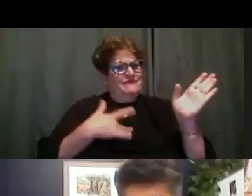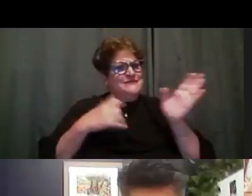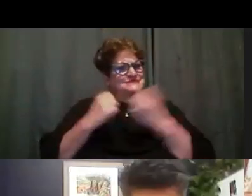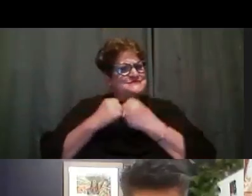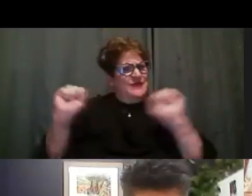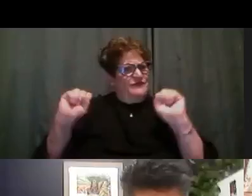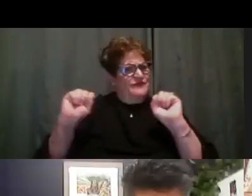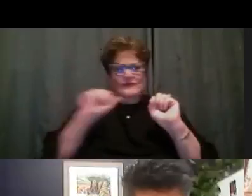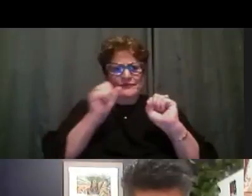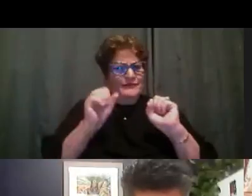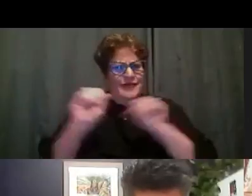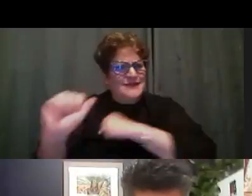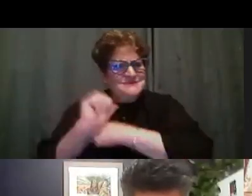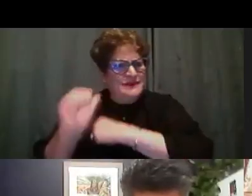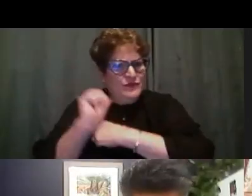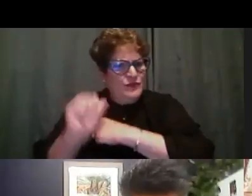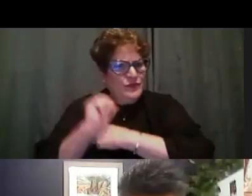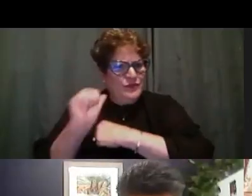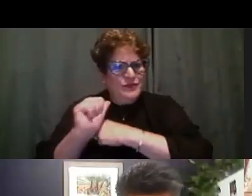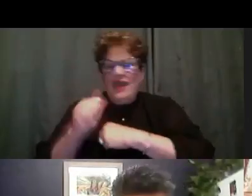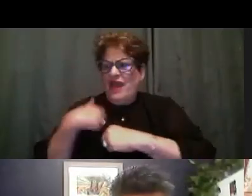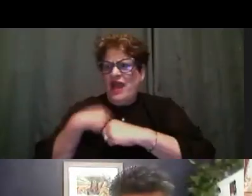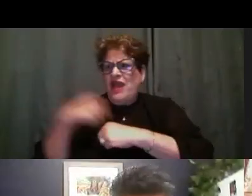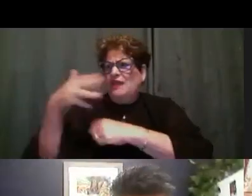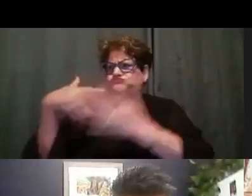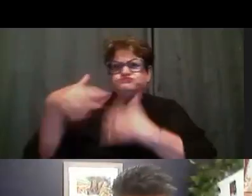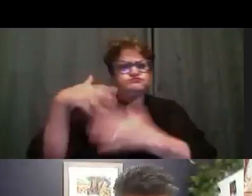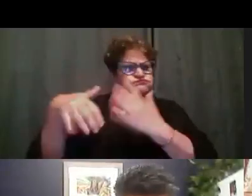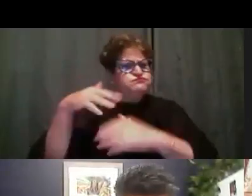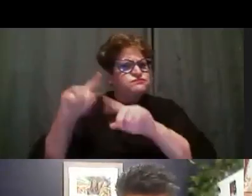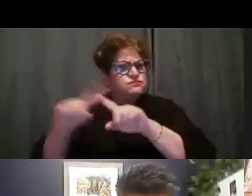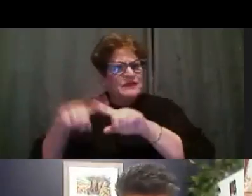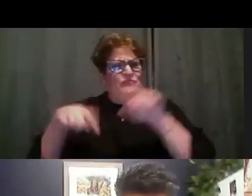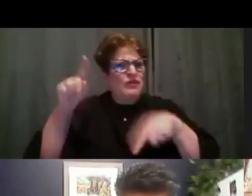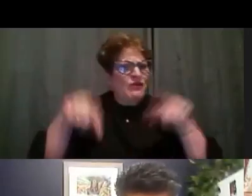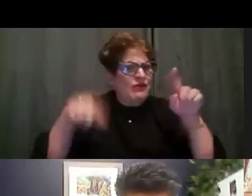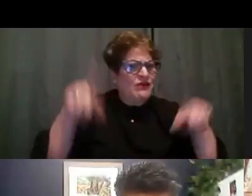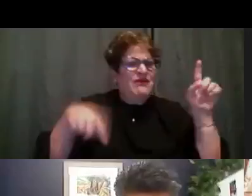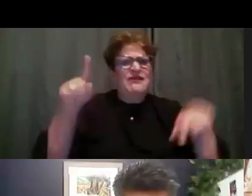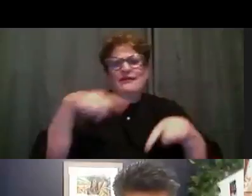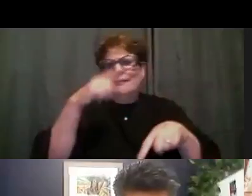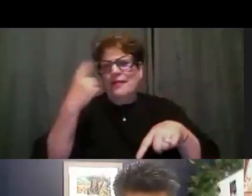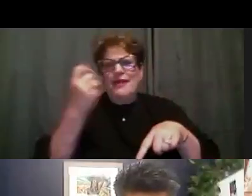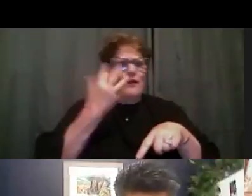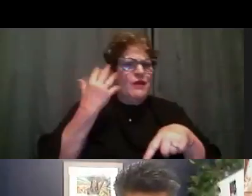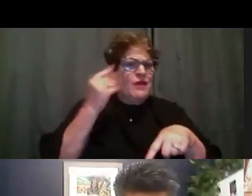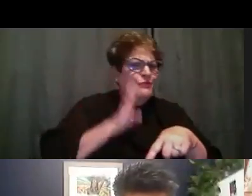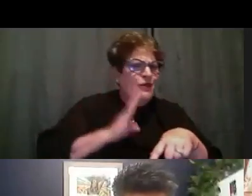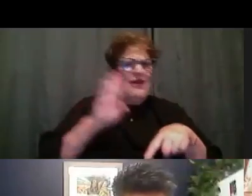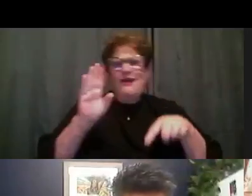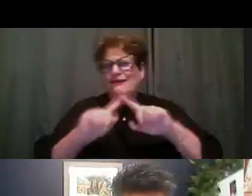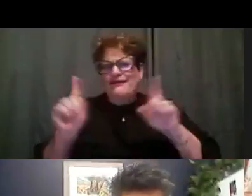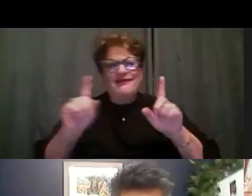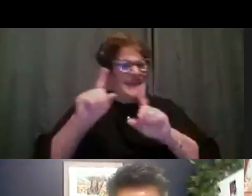to interact with people from different ages, different ethnicities, and talk about sensitive topics